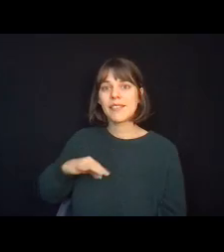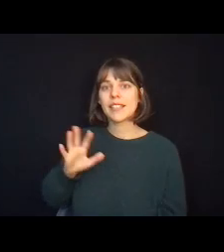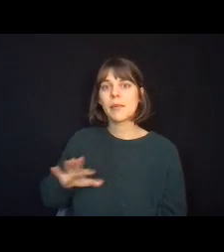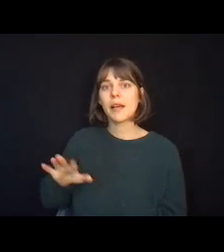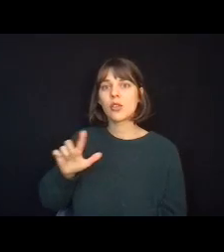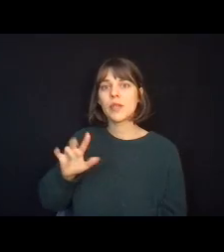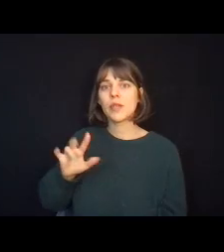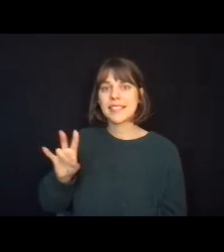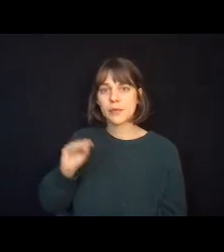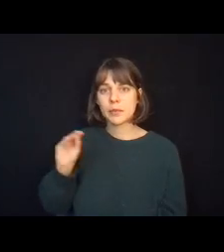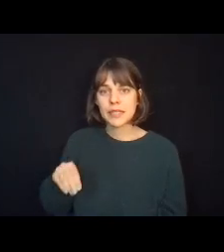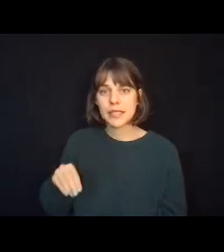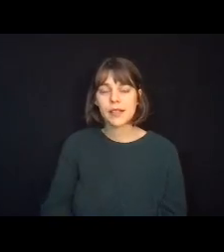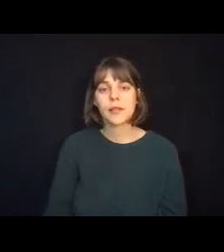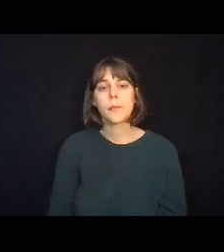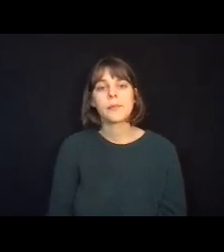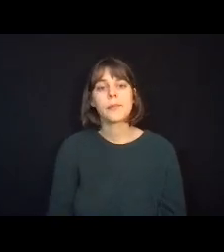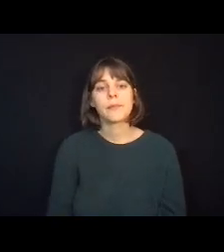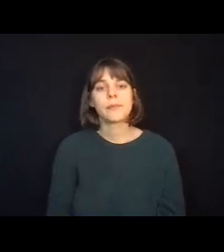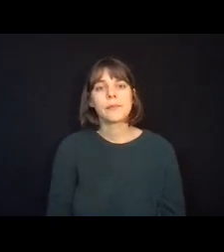27%.